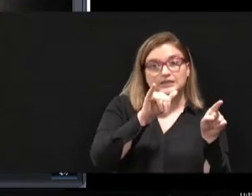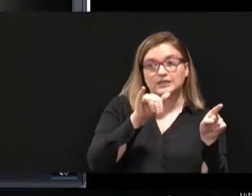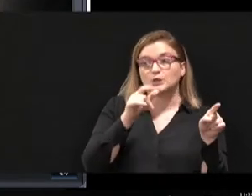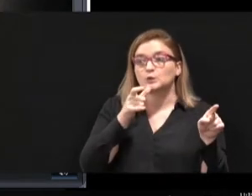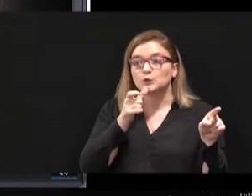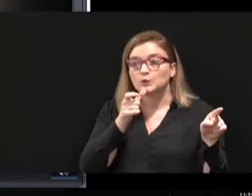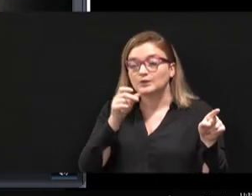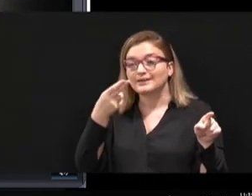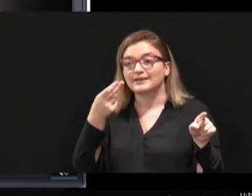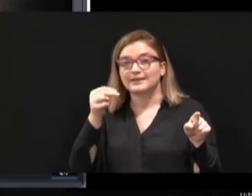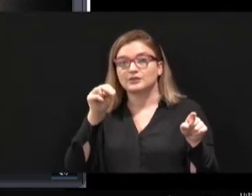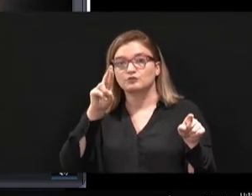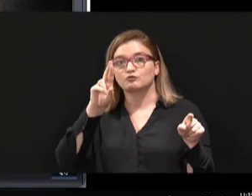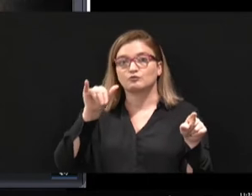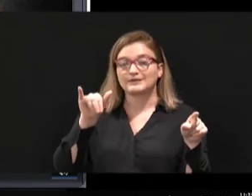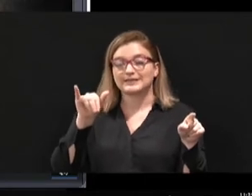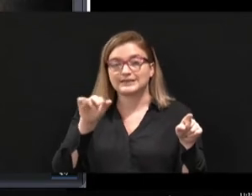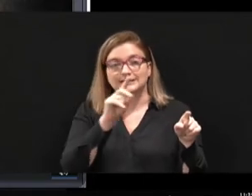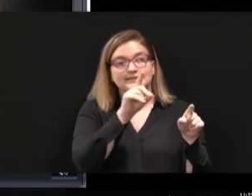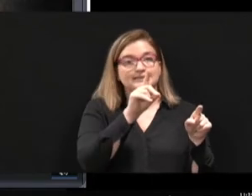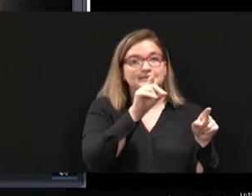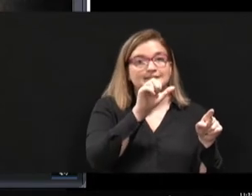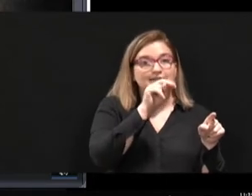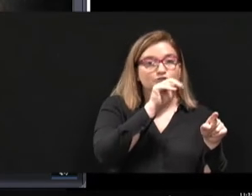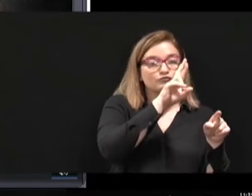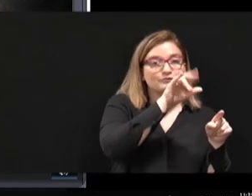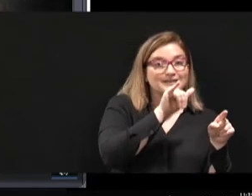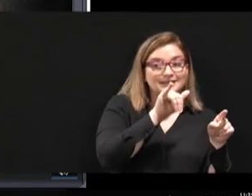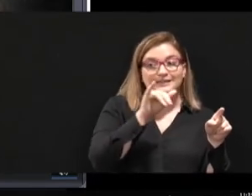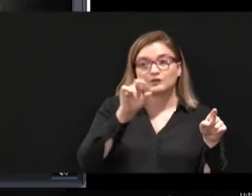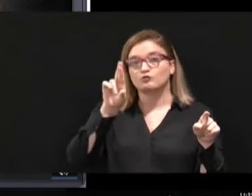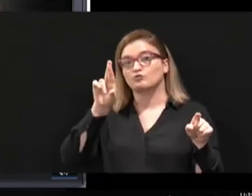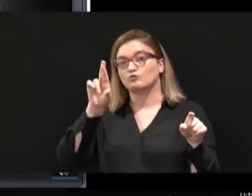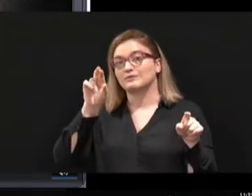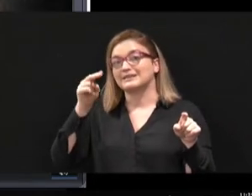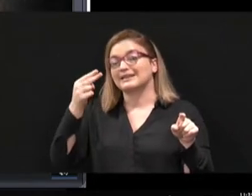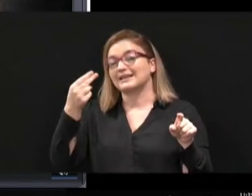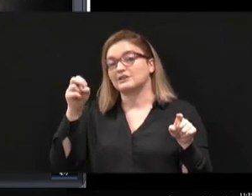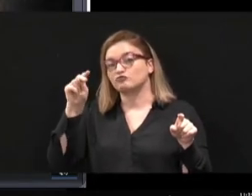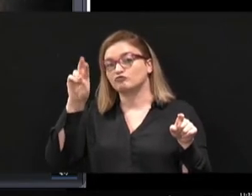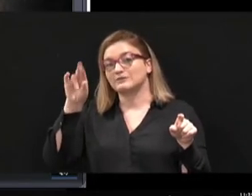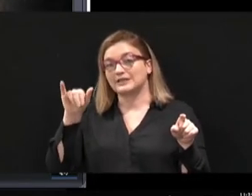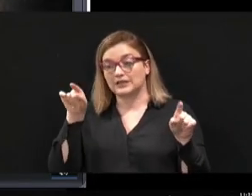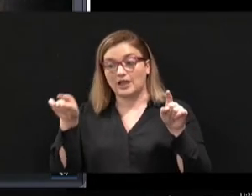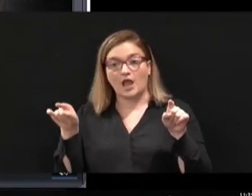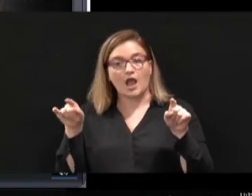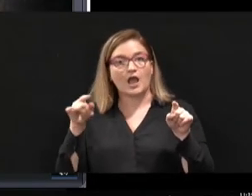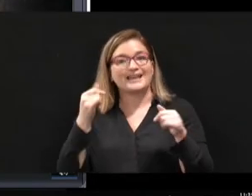Henry, Denry. They end the same. They rhyme.